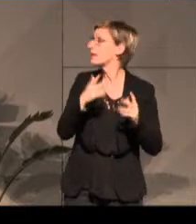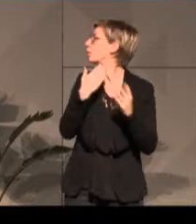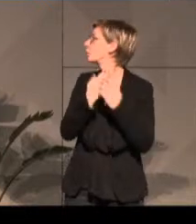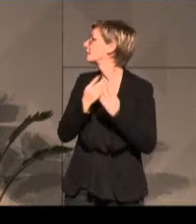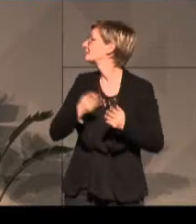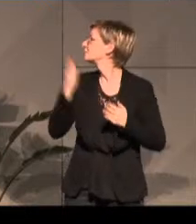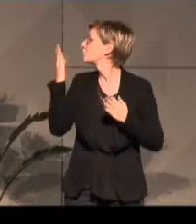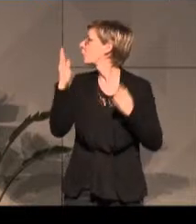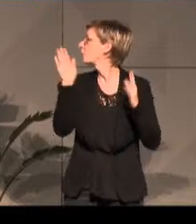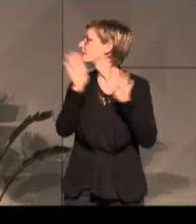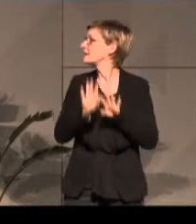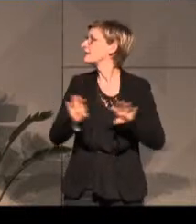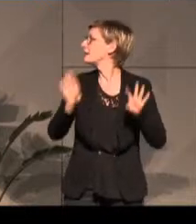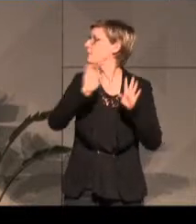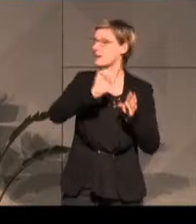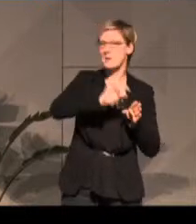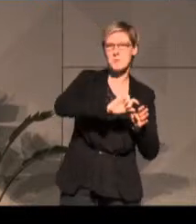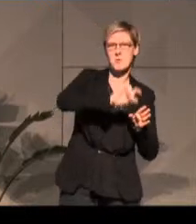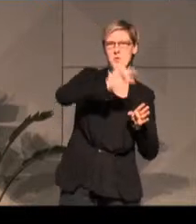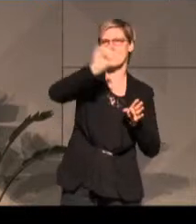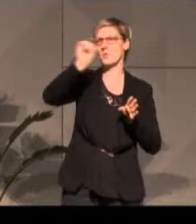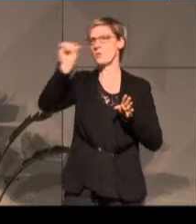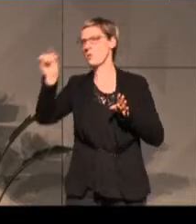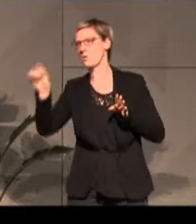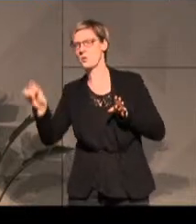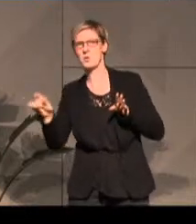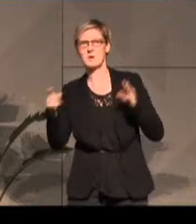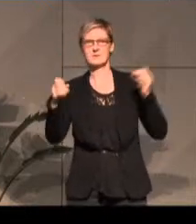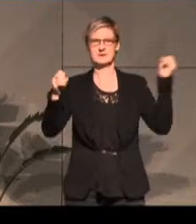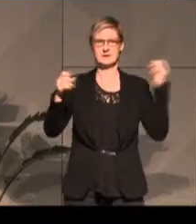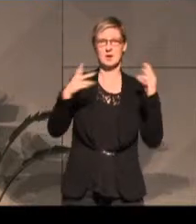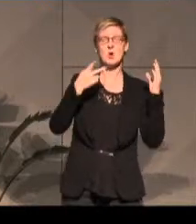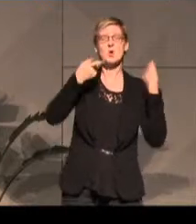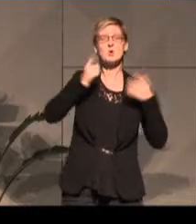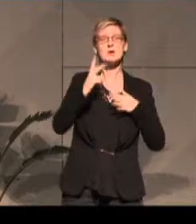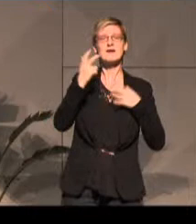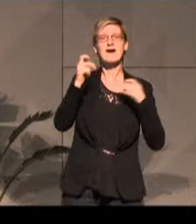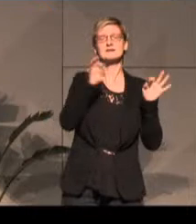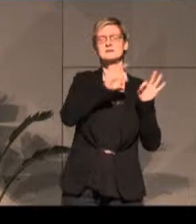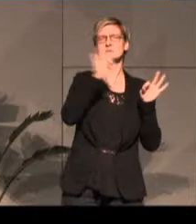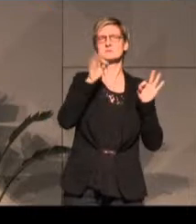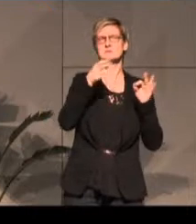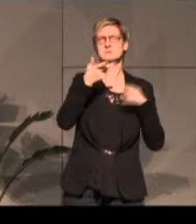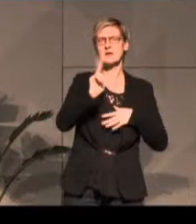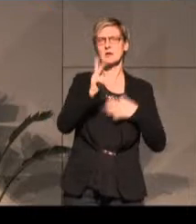Very often you see this. These are fog arcs.